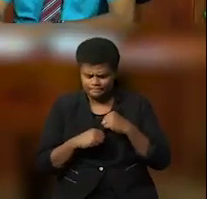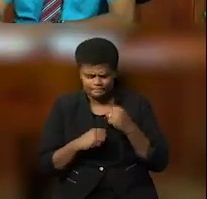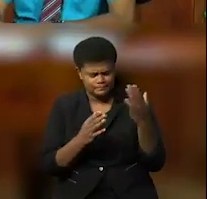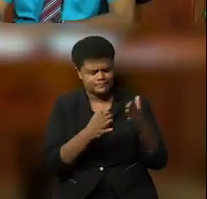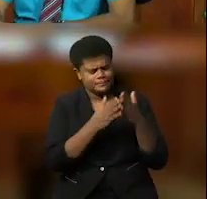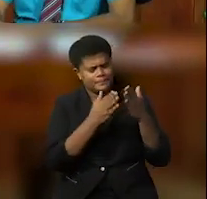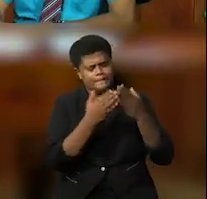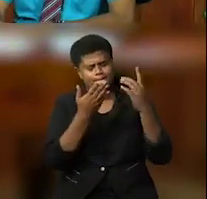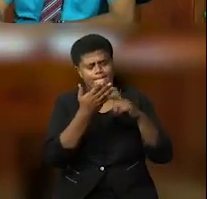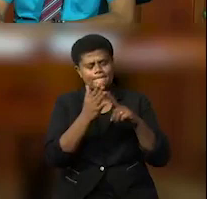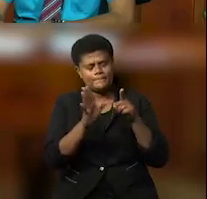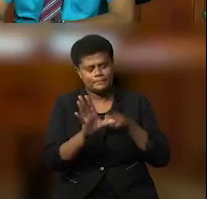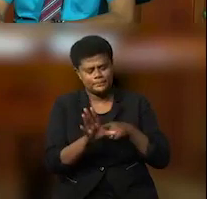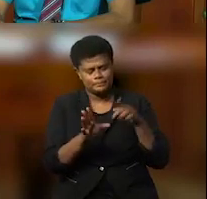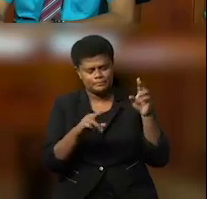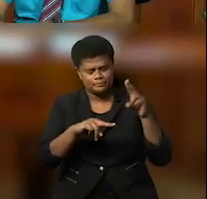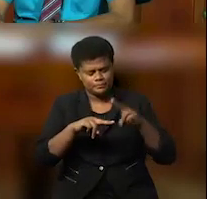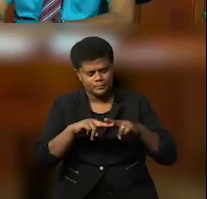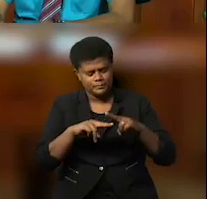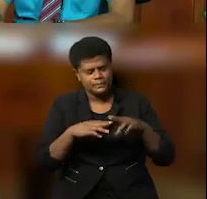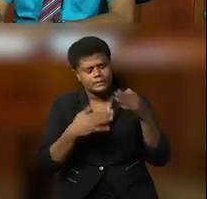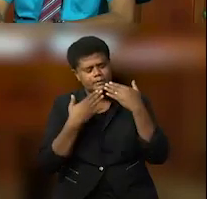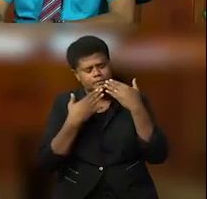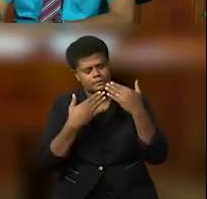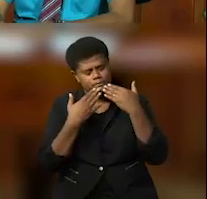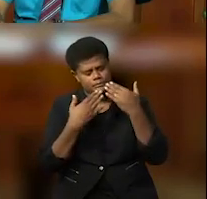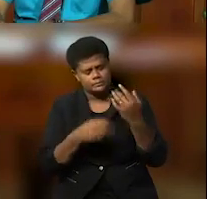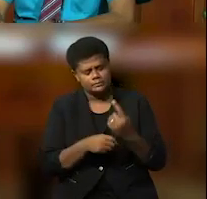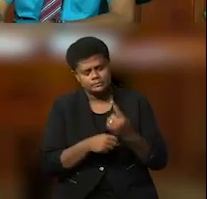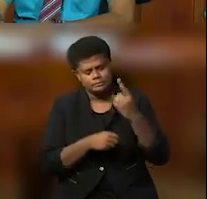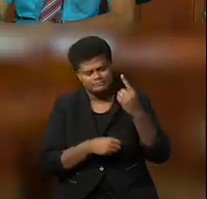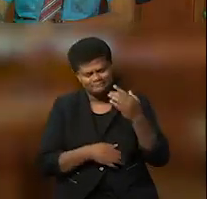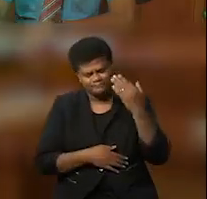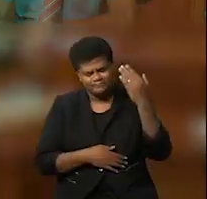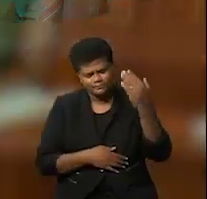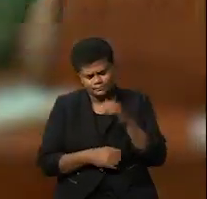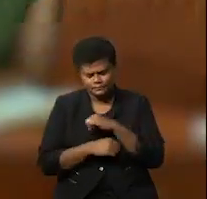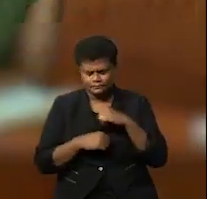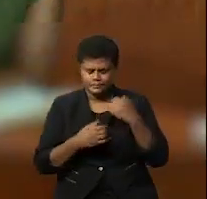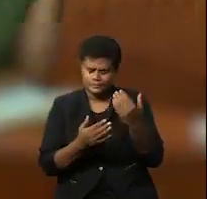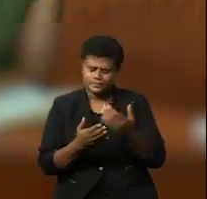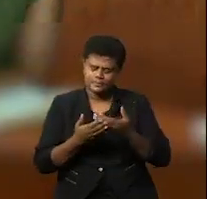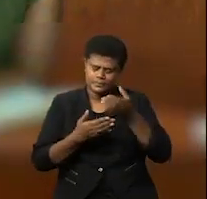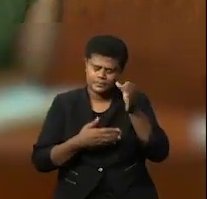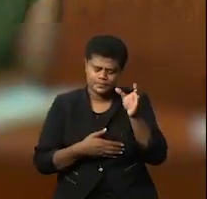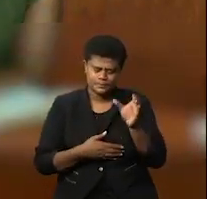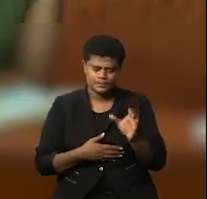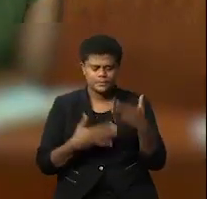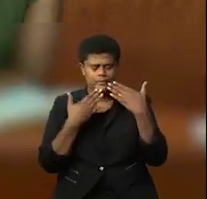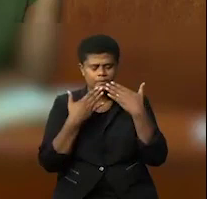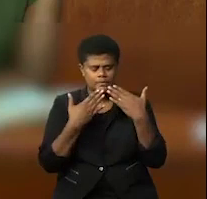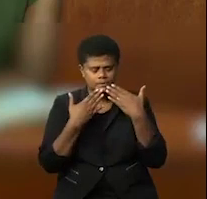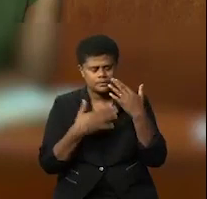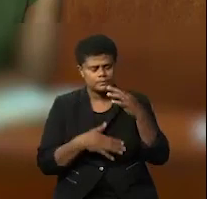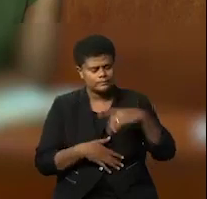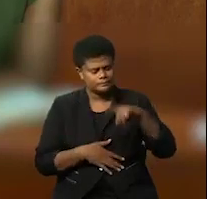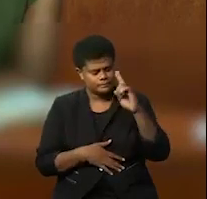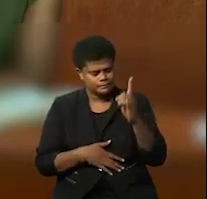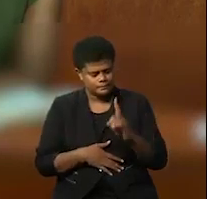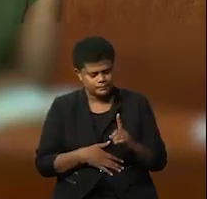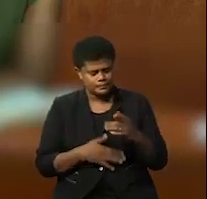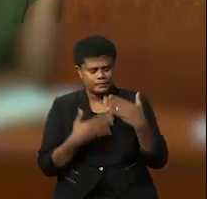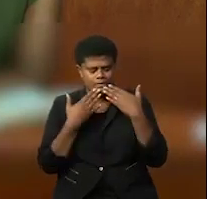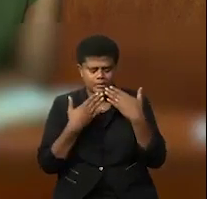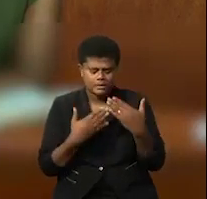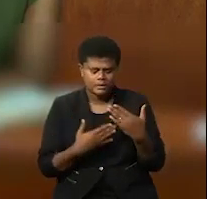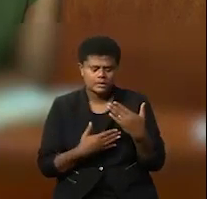our gracious Heavenly Father, we come into your presence, Lord. Lord, thank you, Lord, that you are our Redeemer, that you are our Savior, Lord. And thank you, Lord, for today, Lord. We